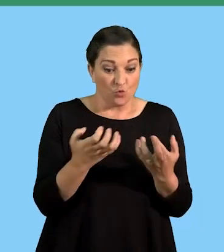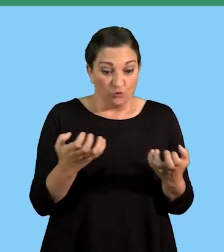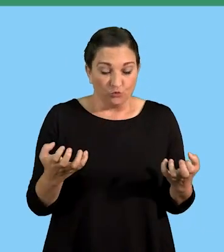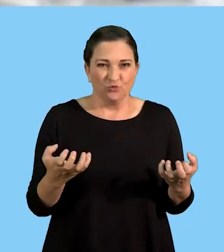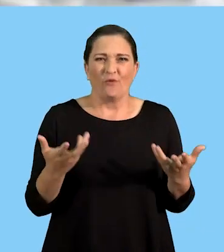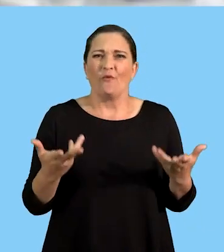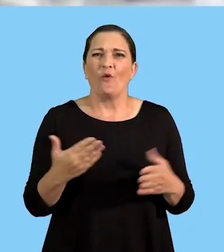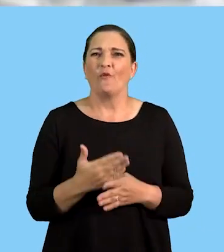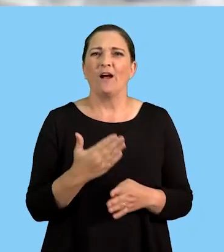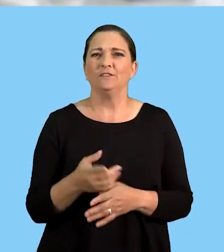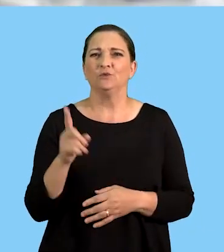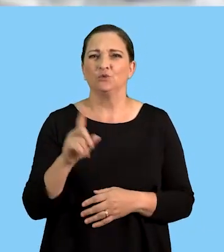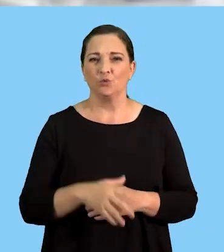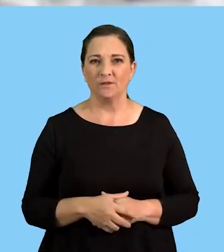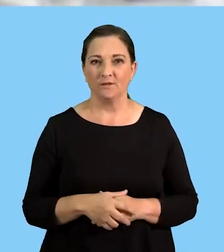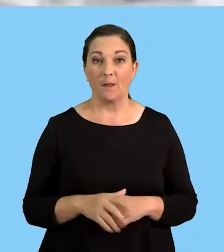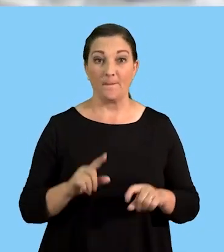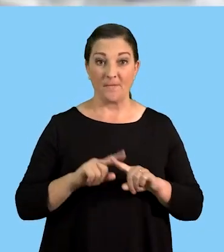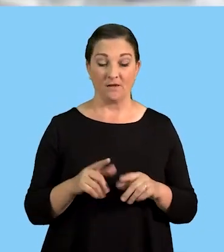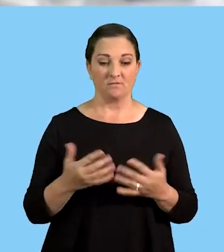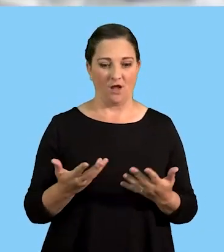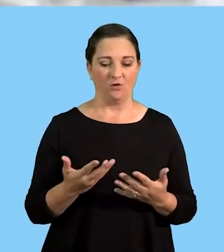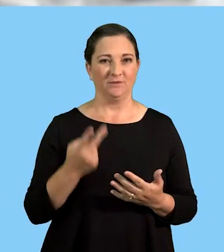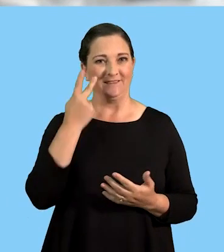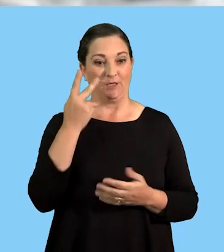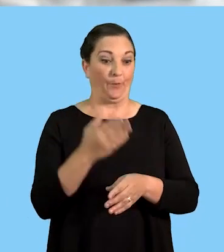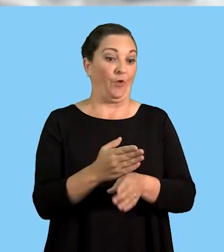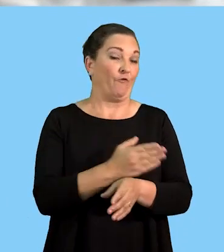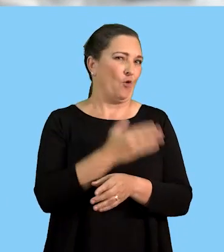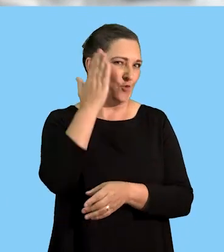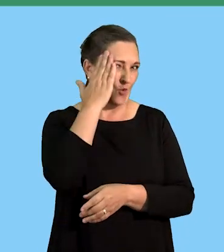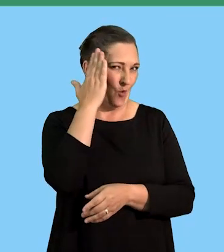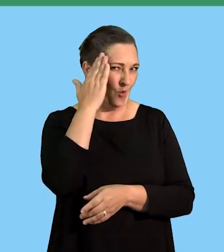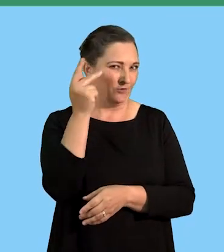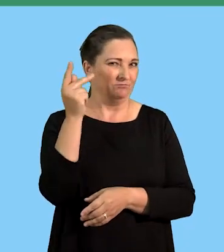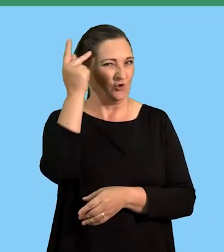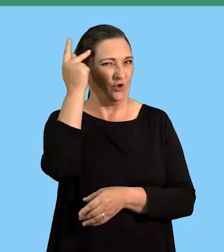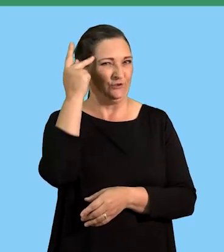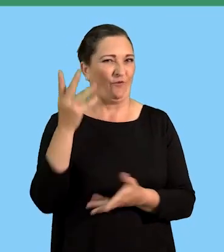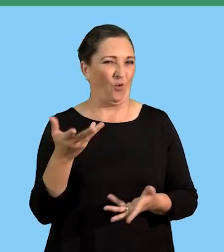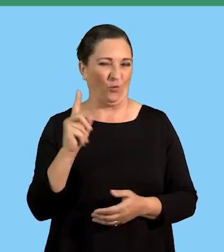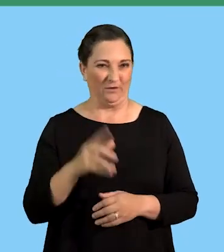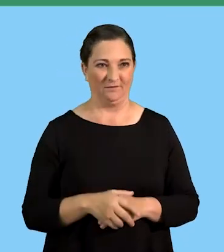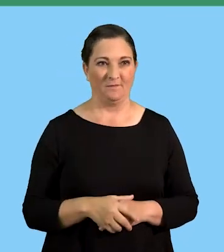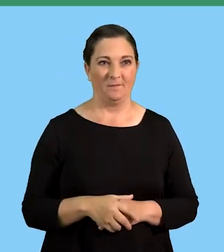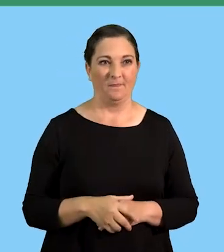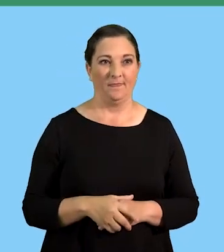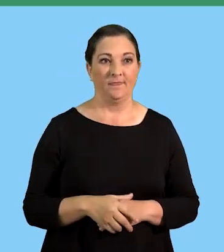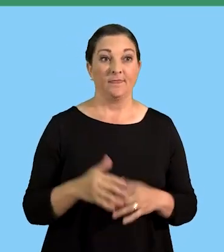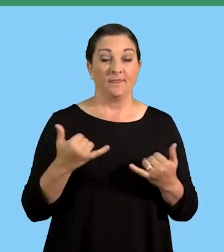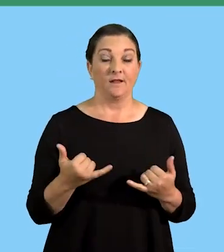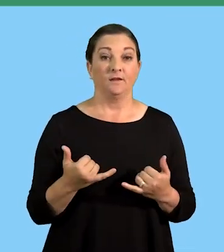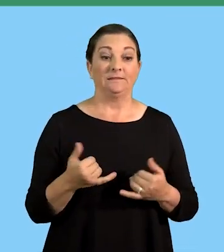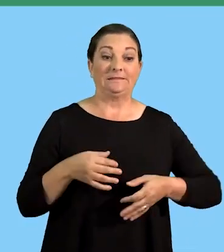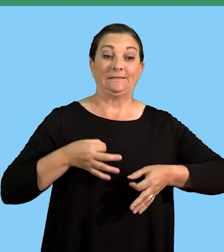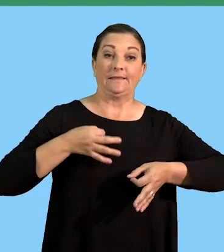function is. Let's look at our pre-knowledge practice for the day. It reads as, elaborate